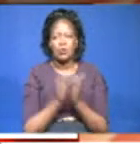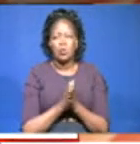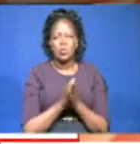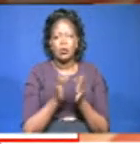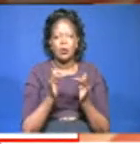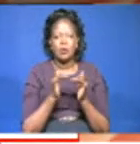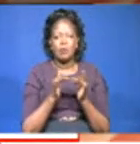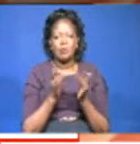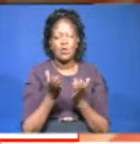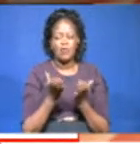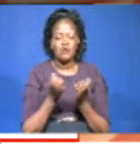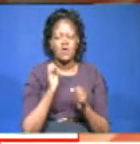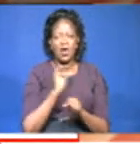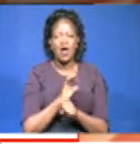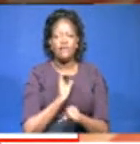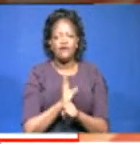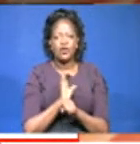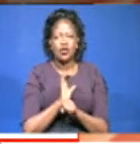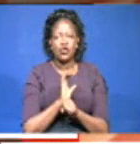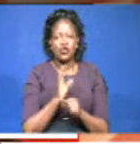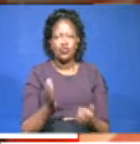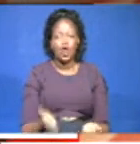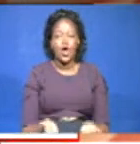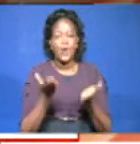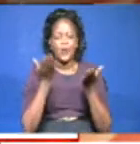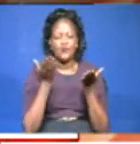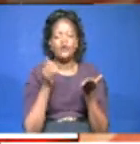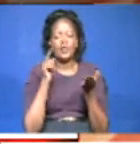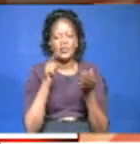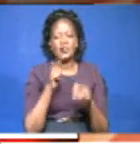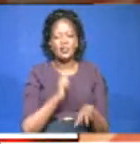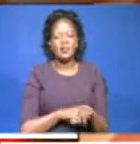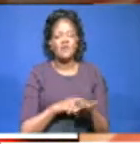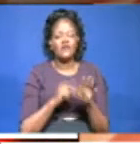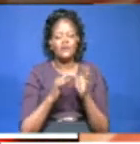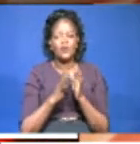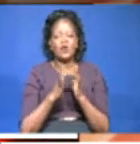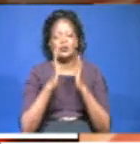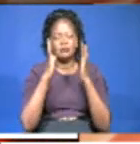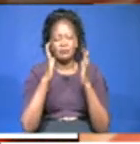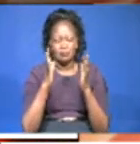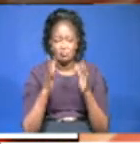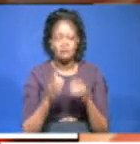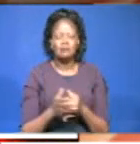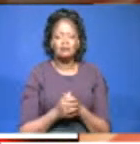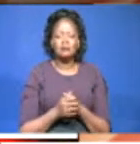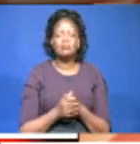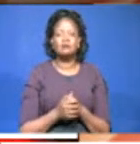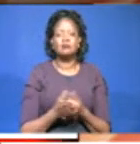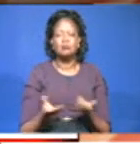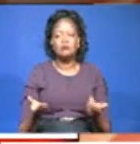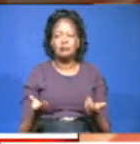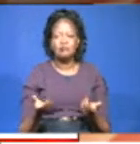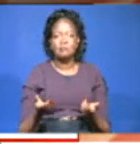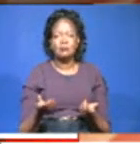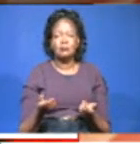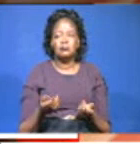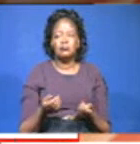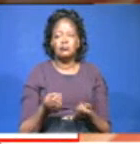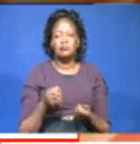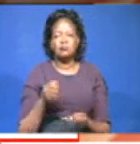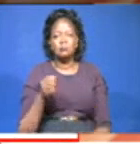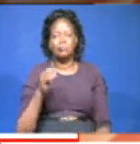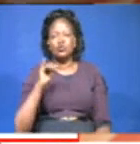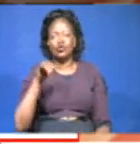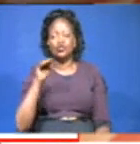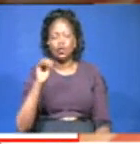being advised to leverage on the festive season shopping rush to establish consumer trust. Jumia CEO